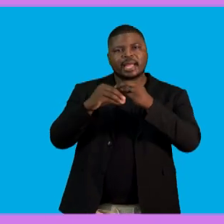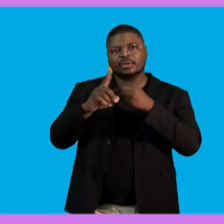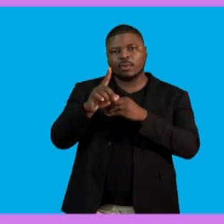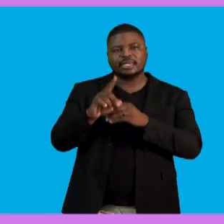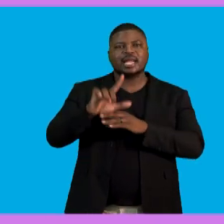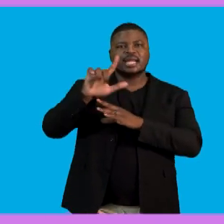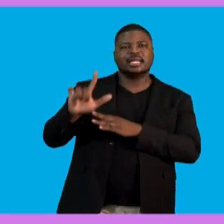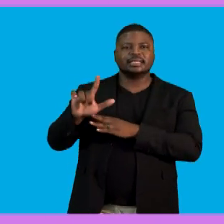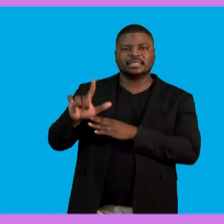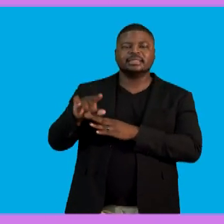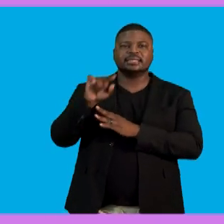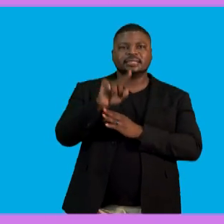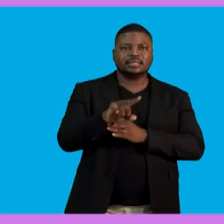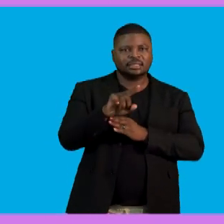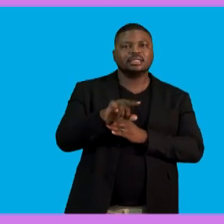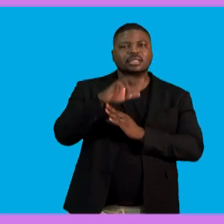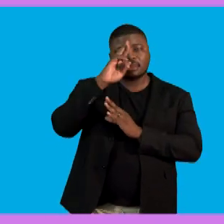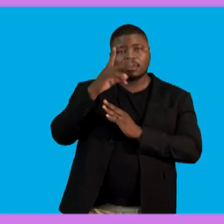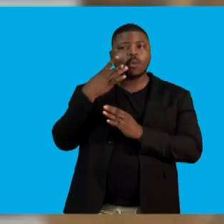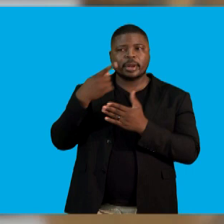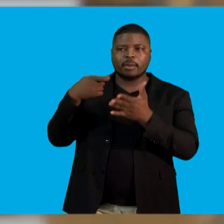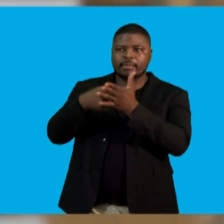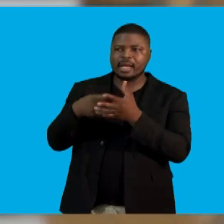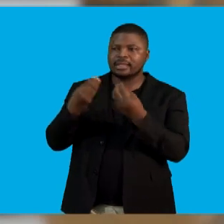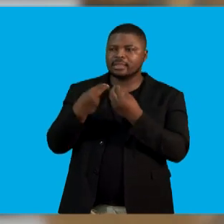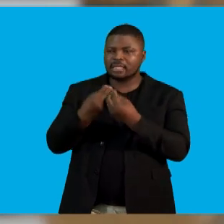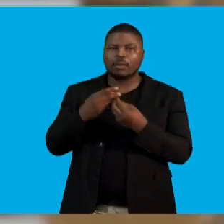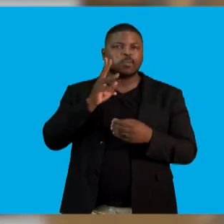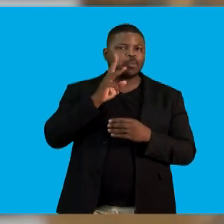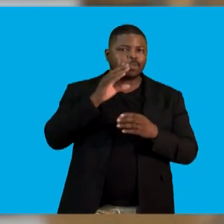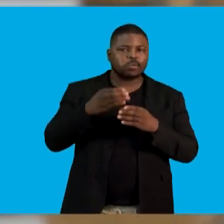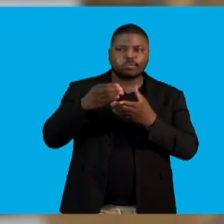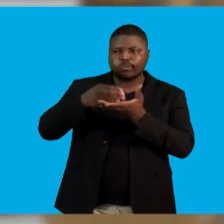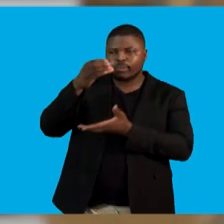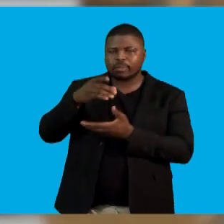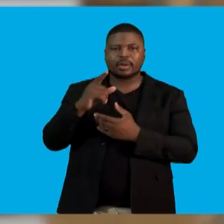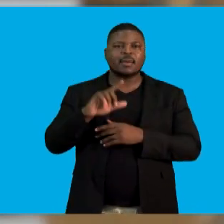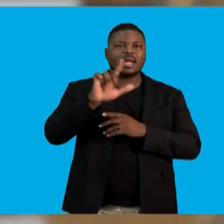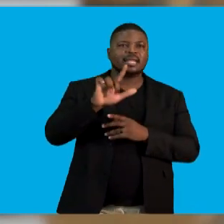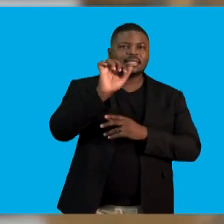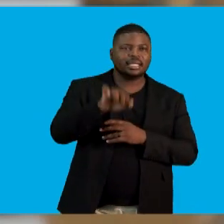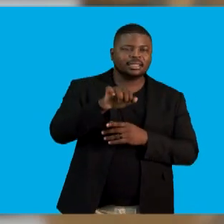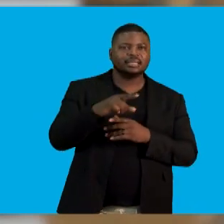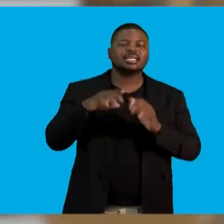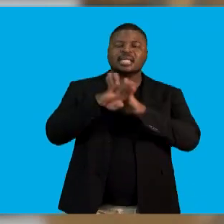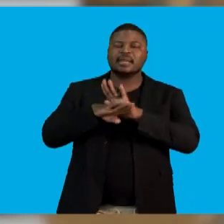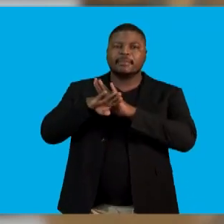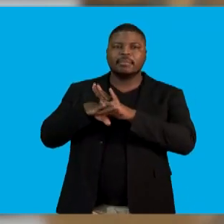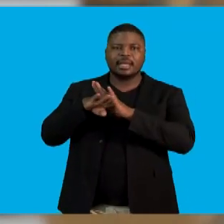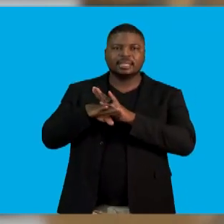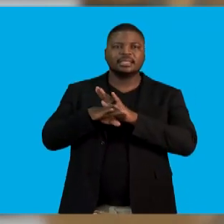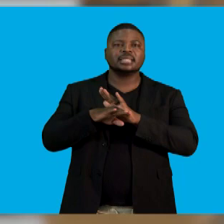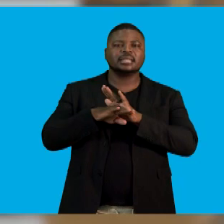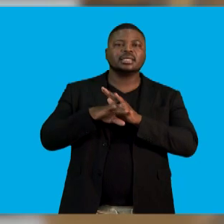liters, because when you measure, when you buy milk, you buy it in liters. When you buy a bottle of water, is in liters. So that is the basic